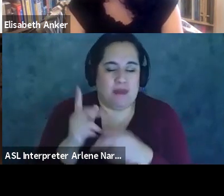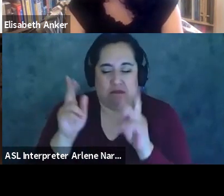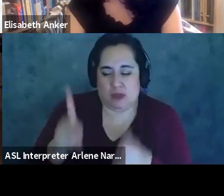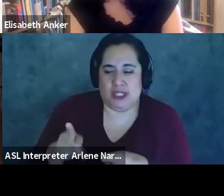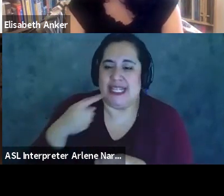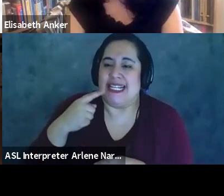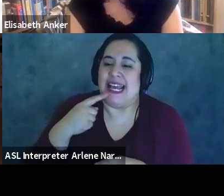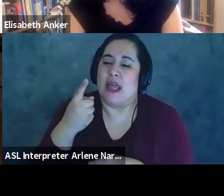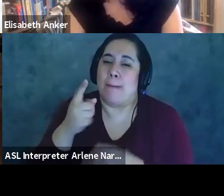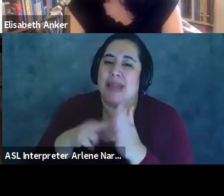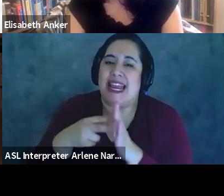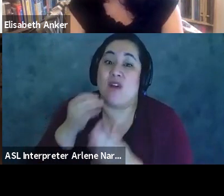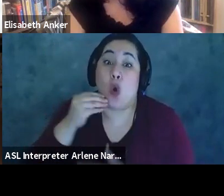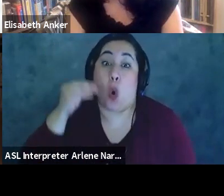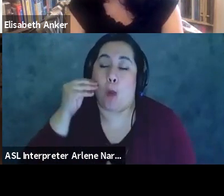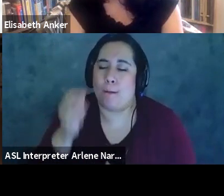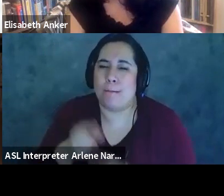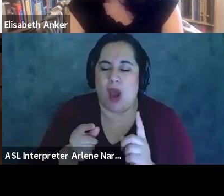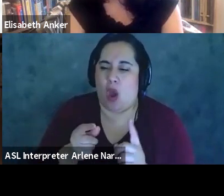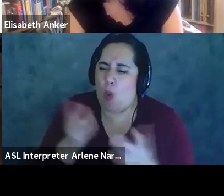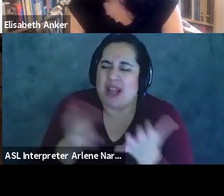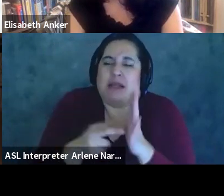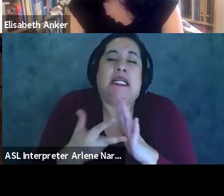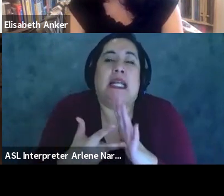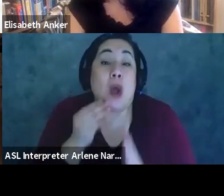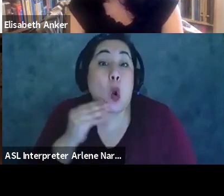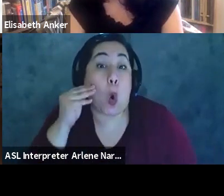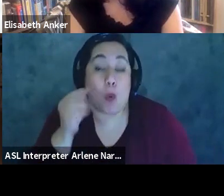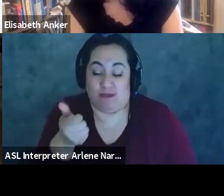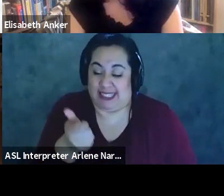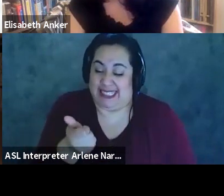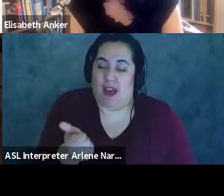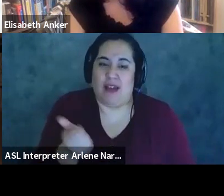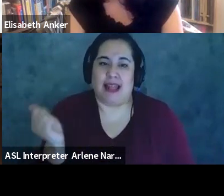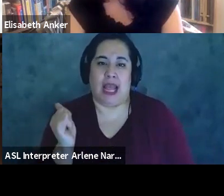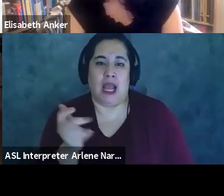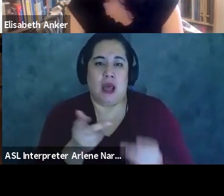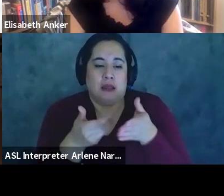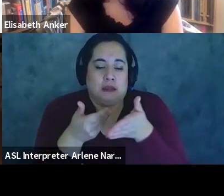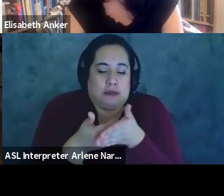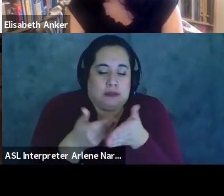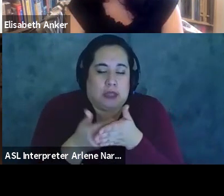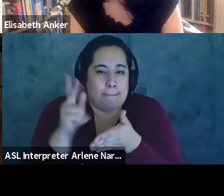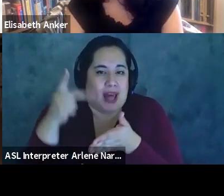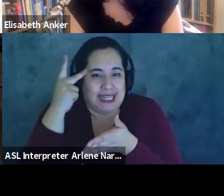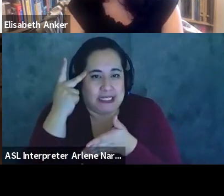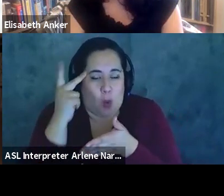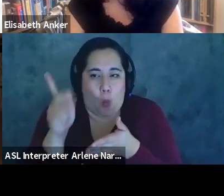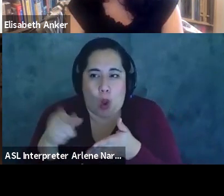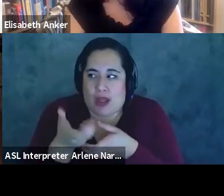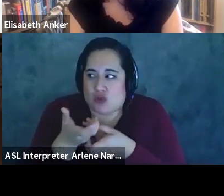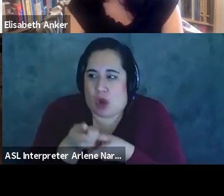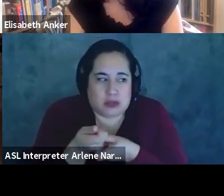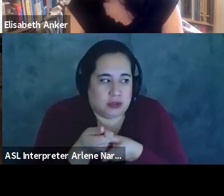the meaning of home, but home itself now becomes almost like this site of intimate politics, that we can only trust